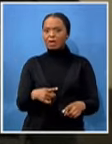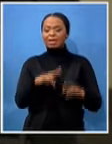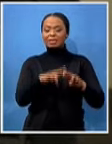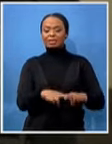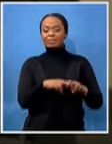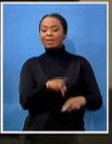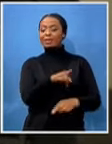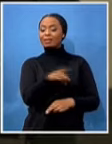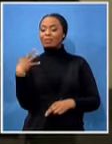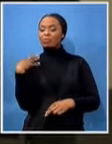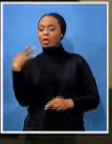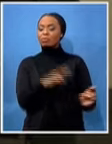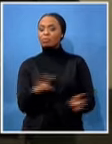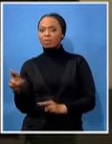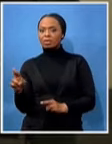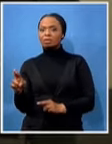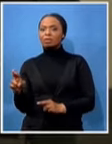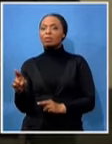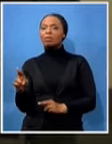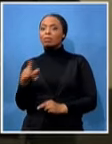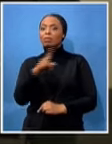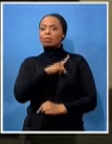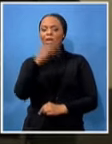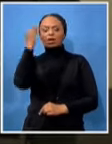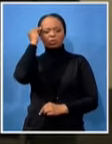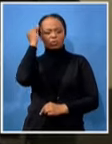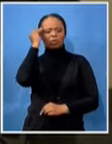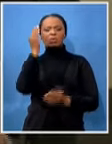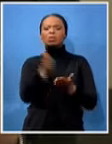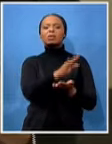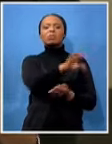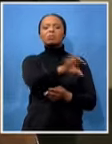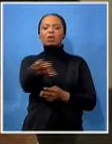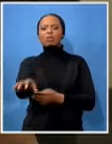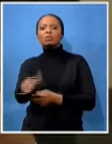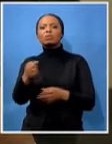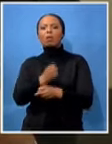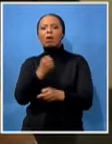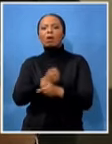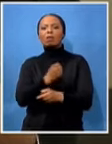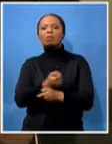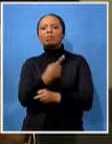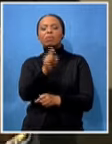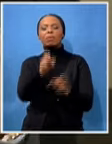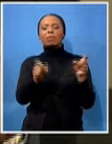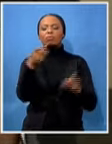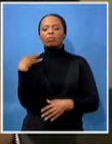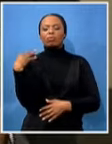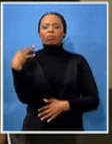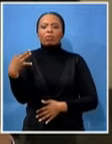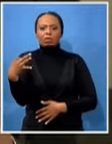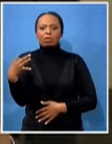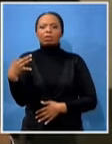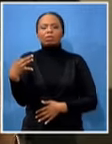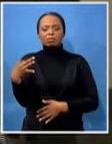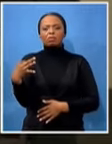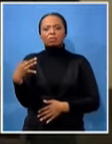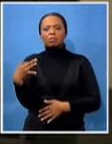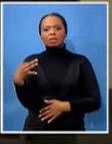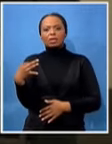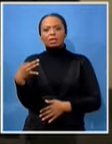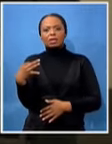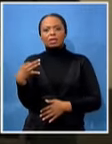province, are working on that. So I think you should also feel comfortable that if you recruit volunteers,